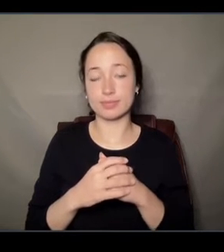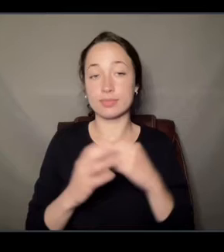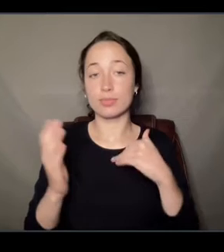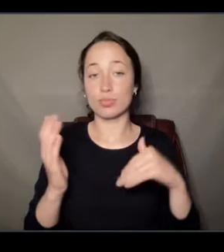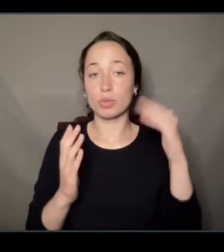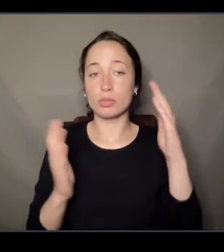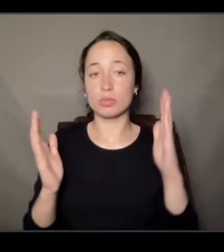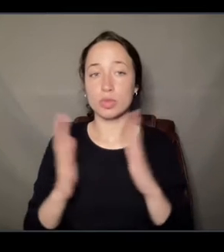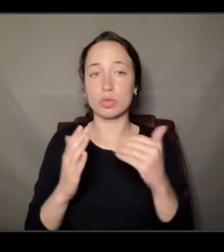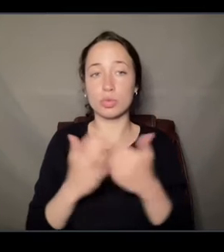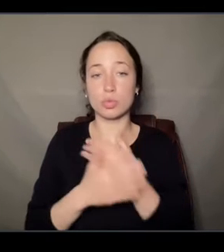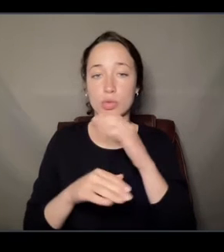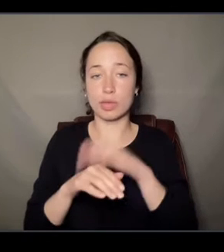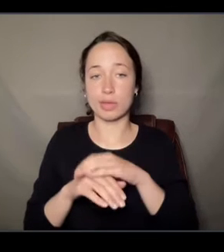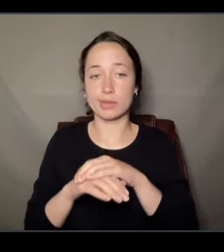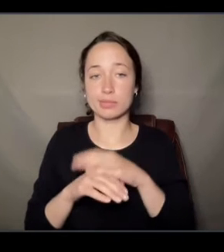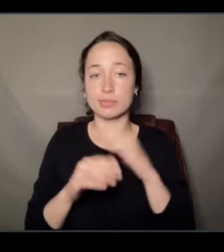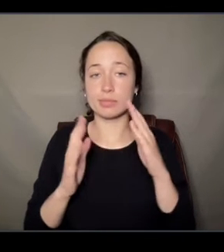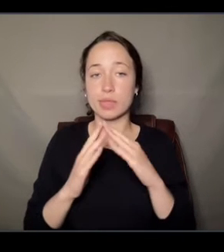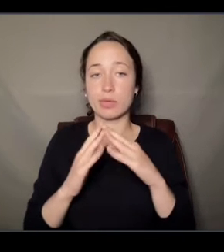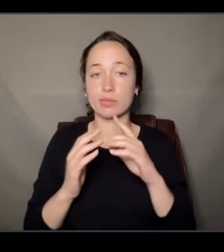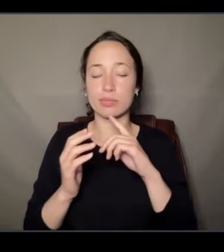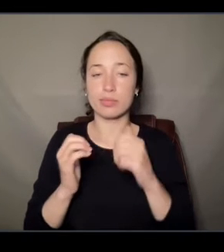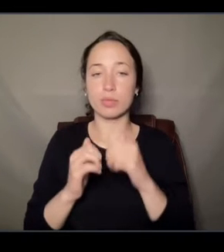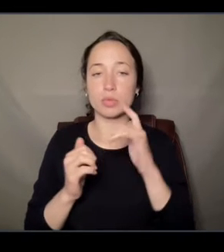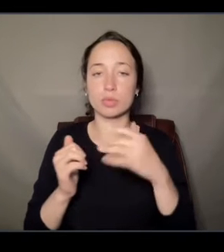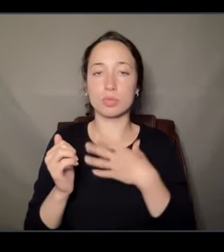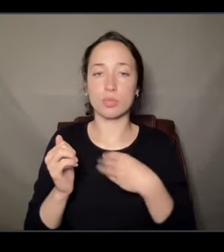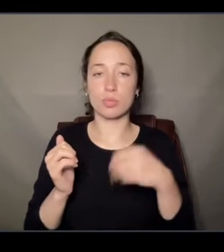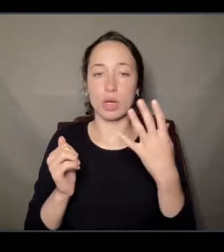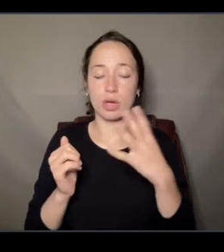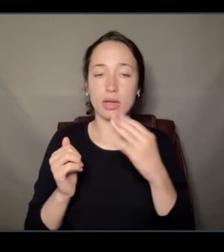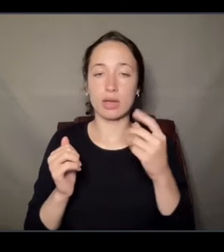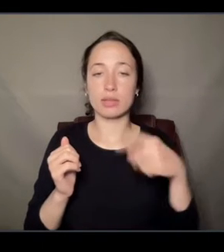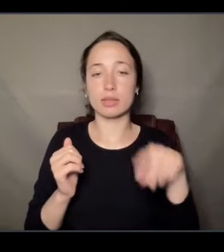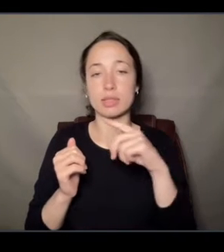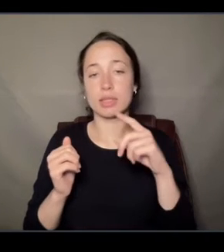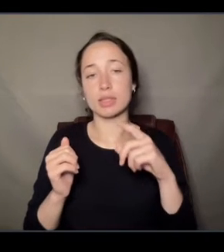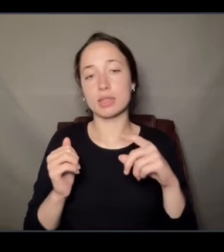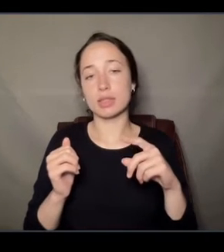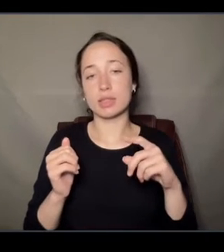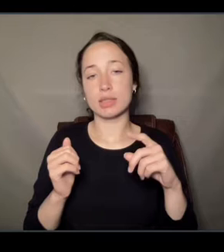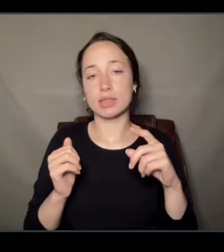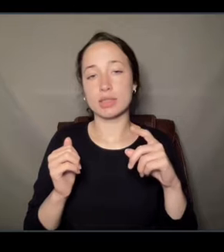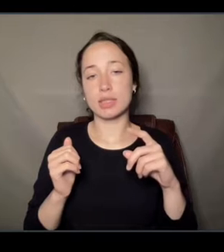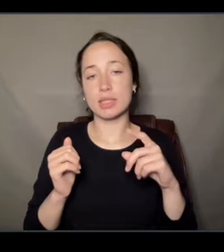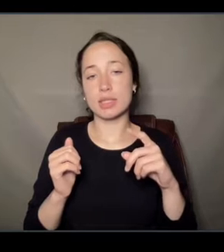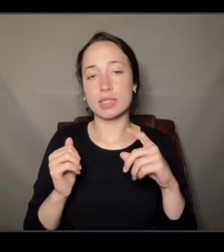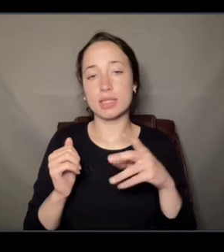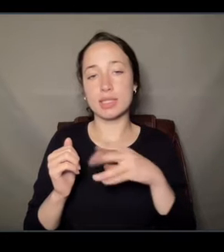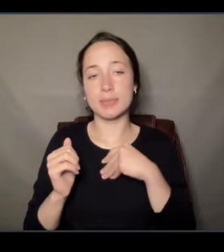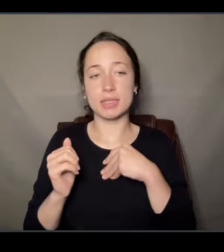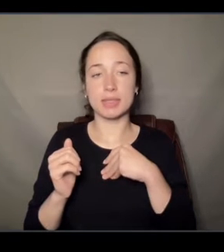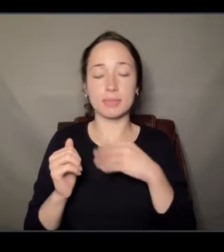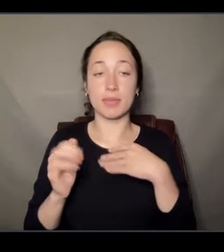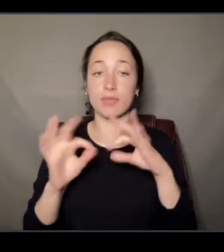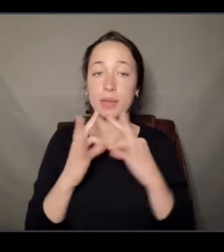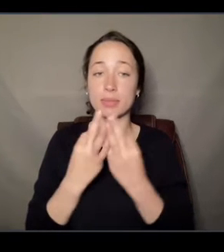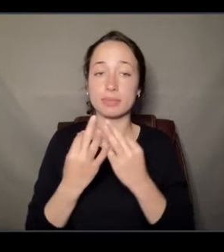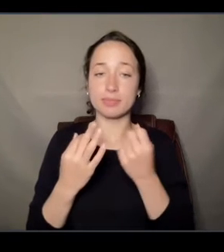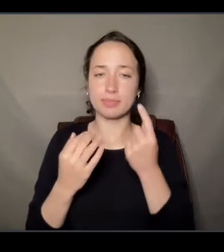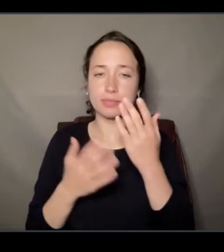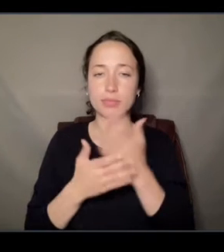And I grew up in a small New England town that was mostly white. They accepted my